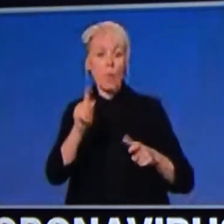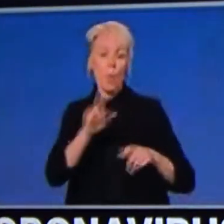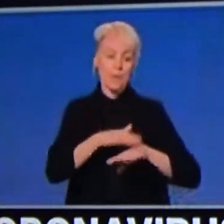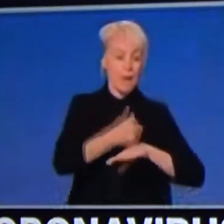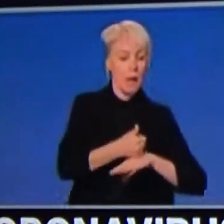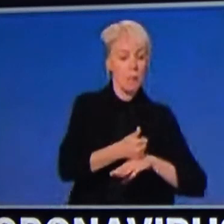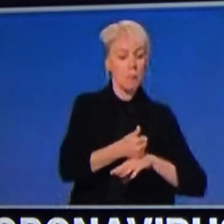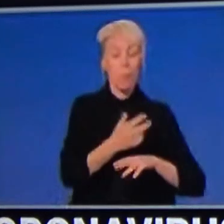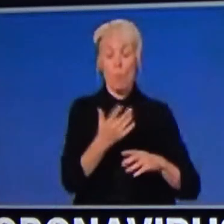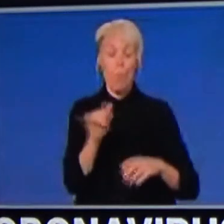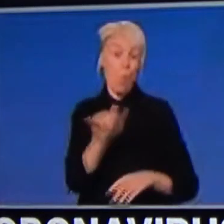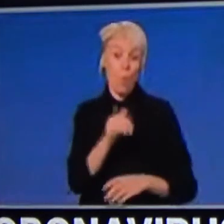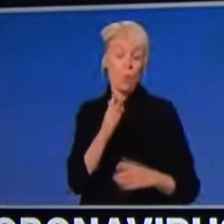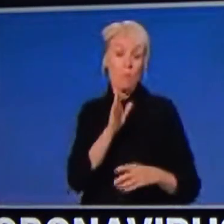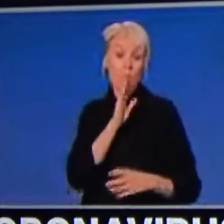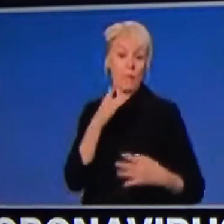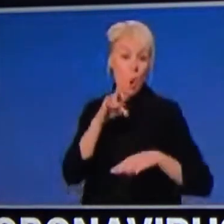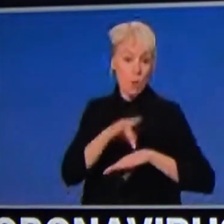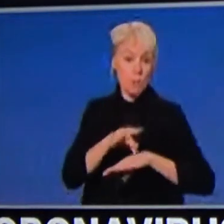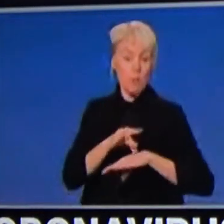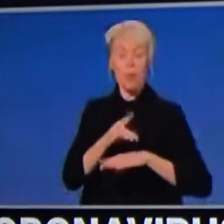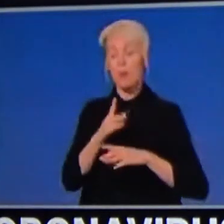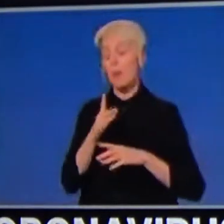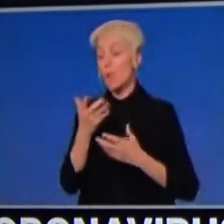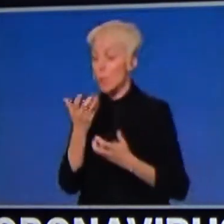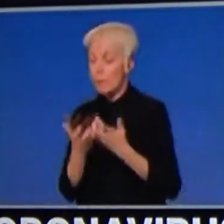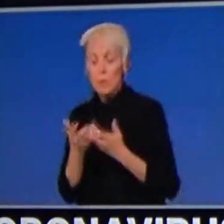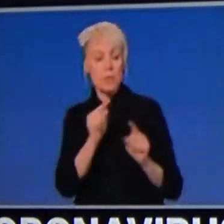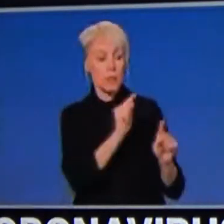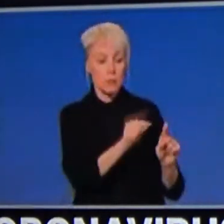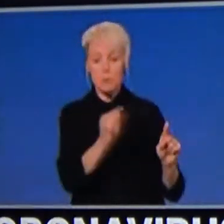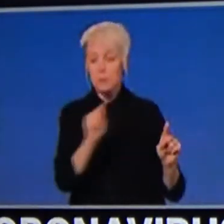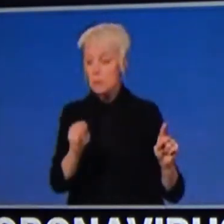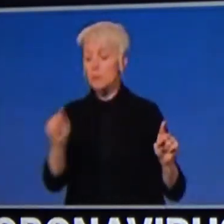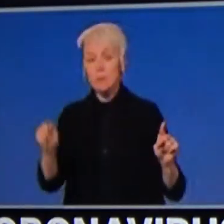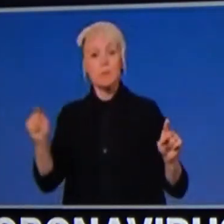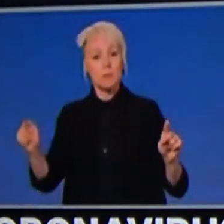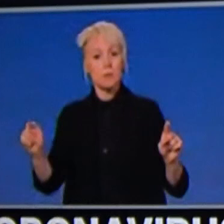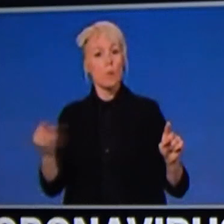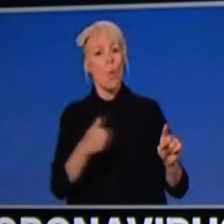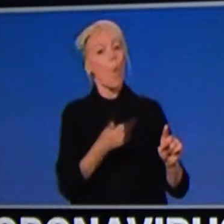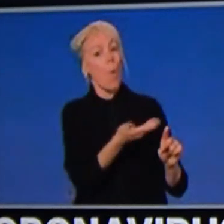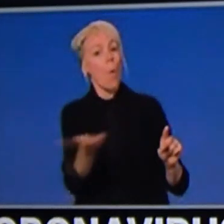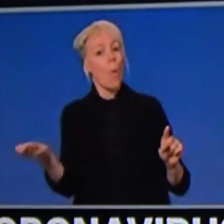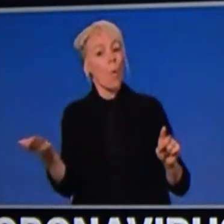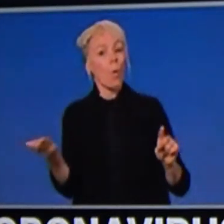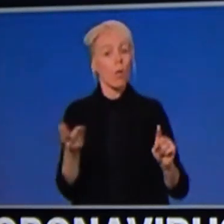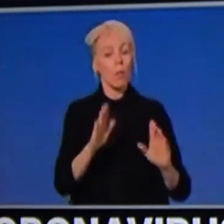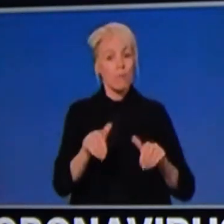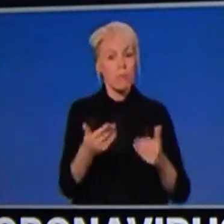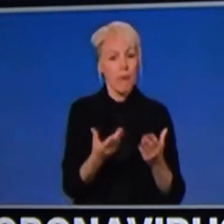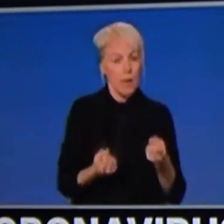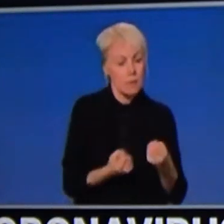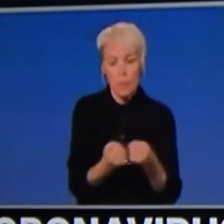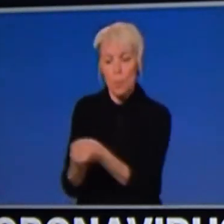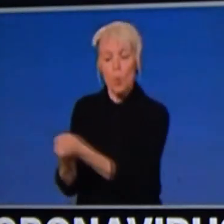universities or private hospitals, JobKeeper, JobSeeker. These are all on that 6-month time frame I mentioned before, and that's over